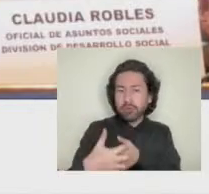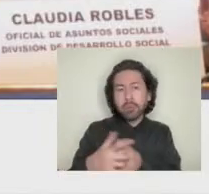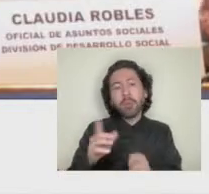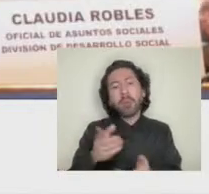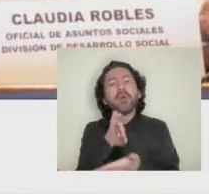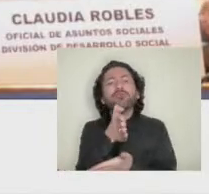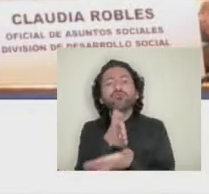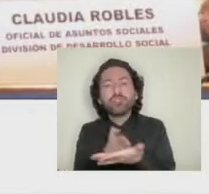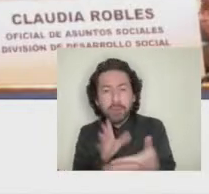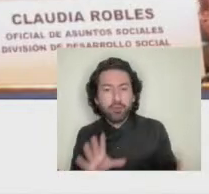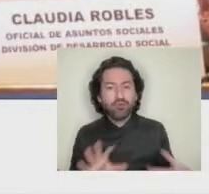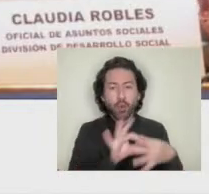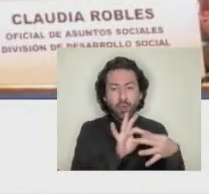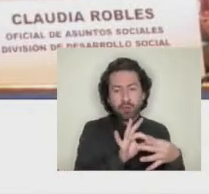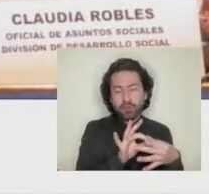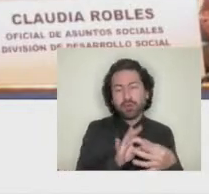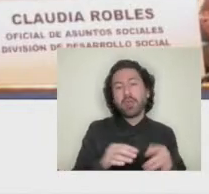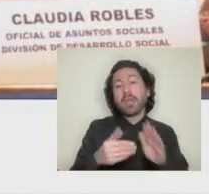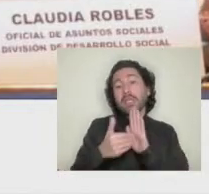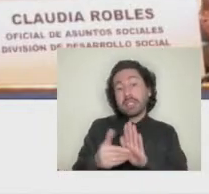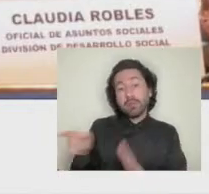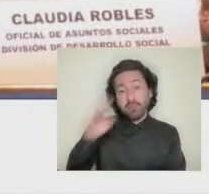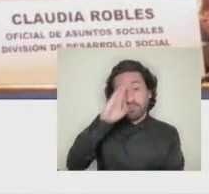requirements and incorporate like